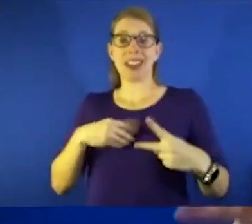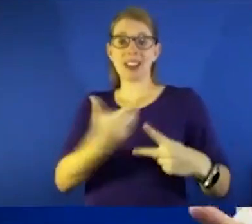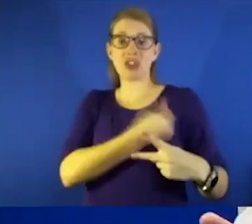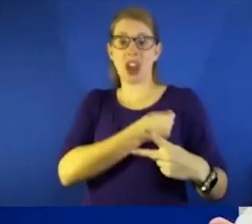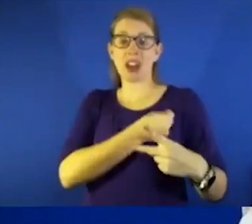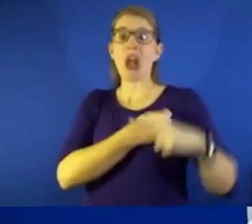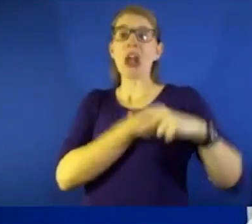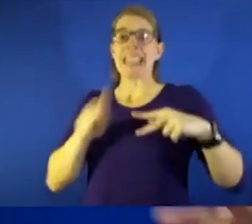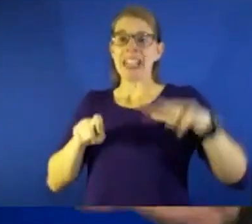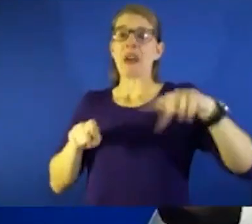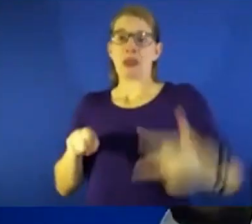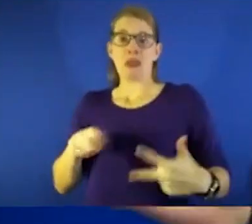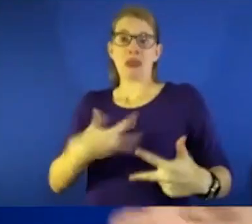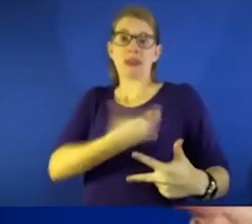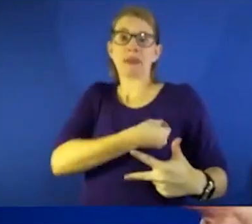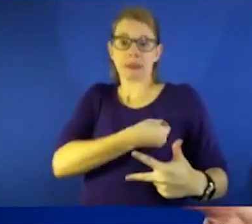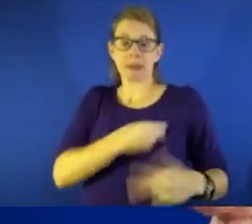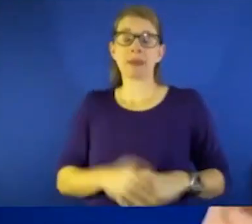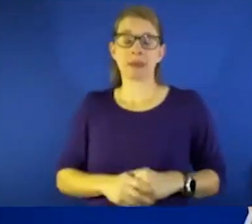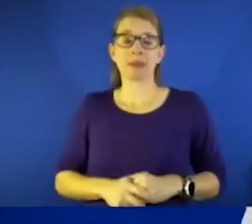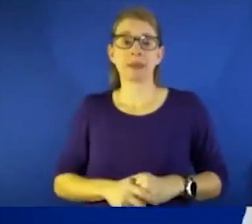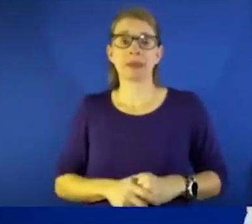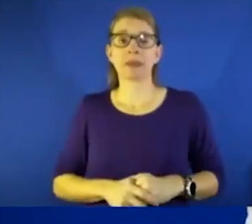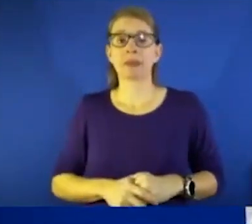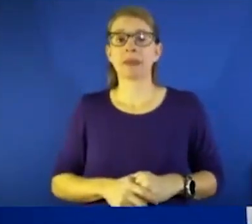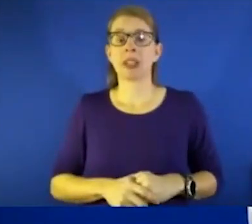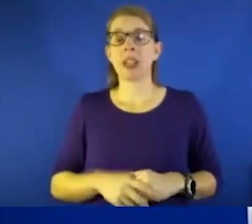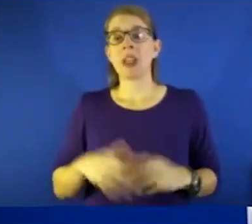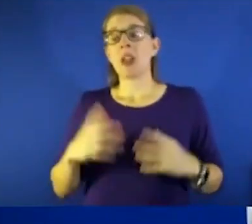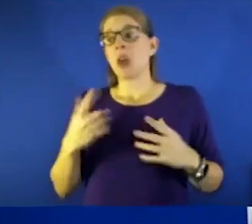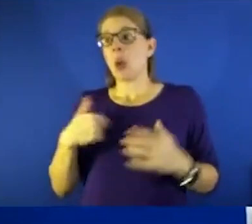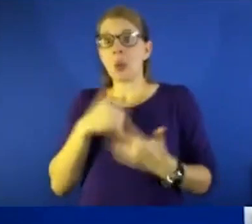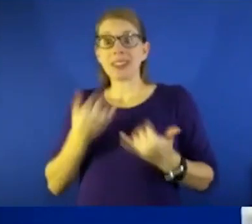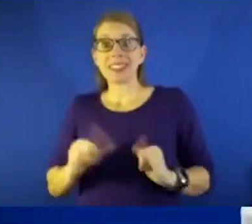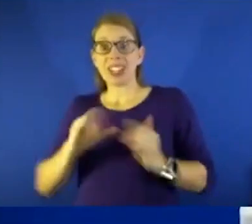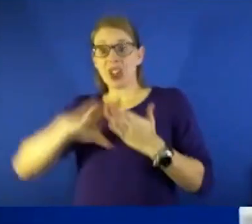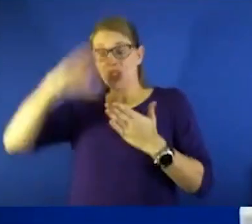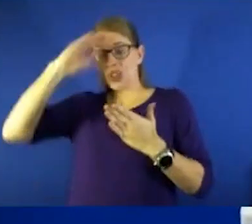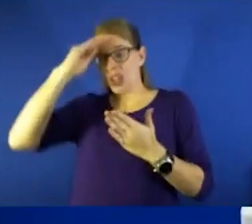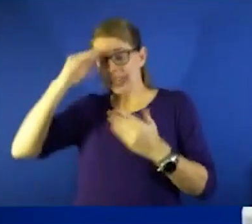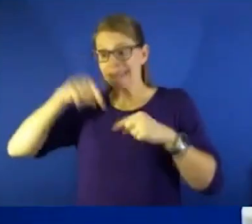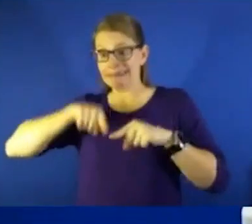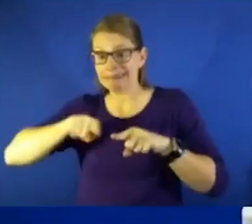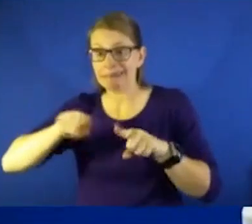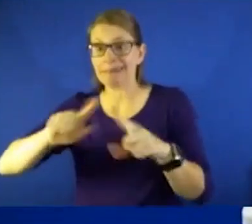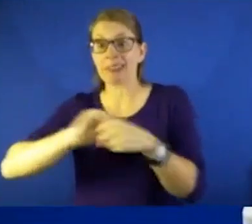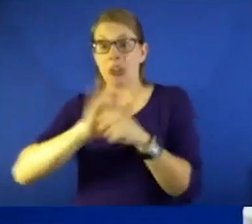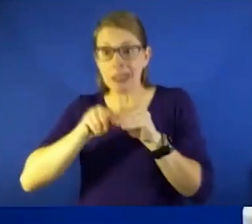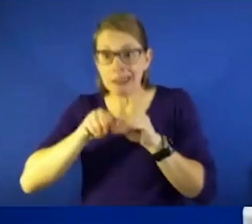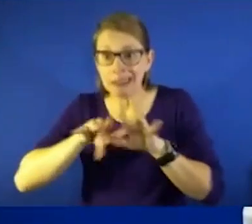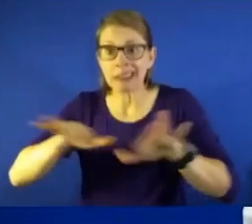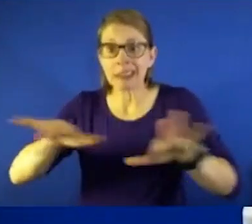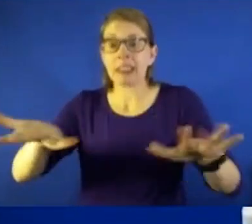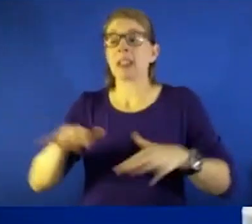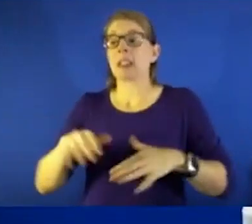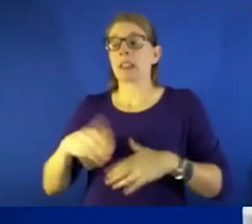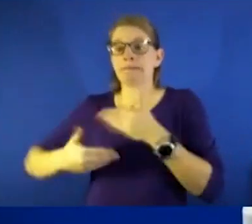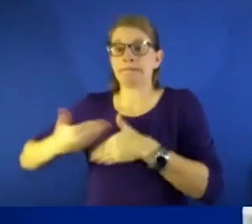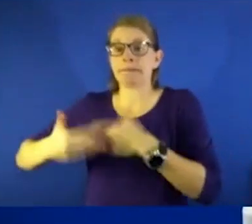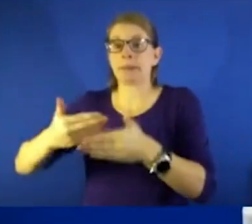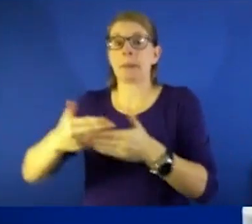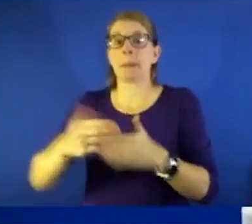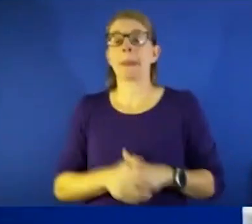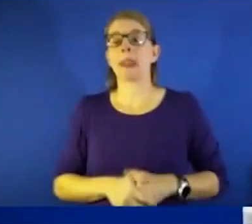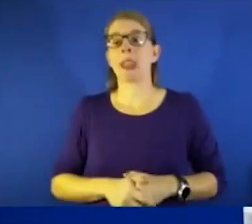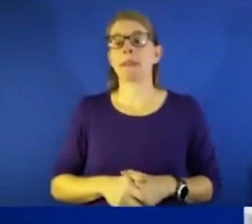we'll be smarter down the road. We've always said we're building the airplane while we fly it. We know a heck of a lot more about this airplane. It may even be coming a jet very soon. These